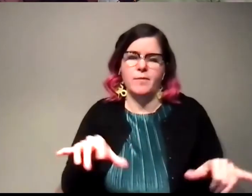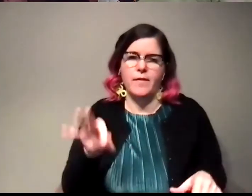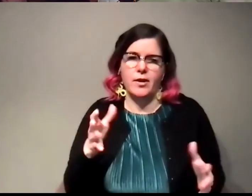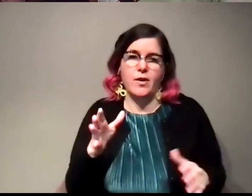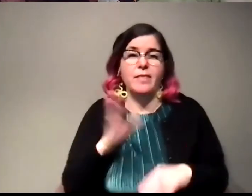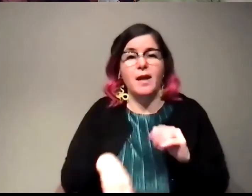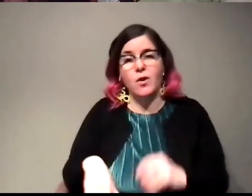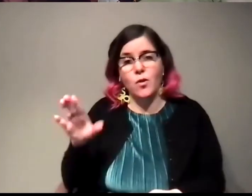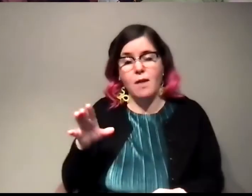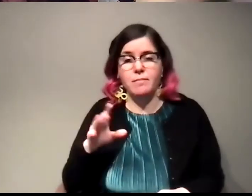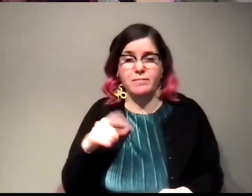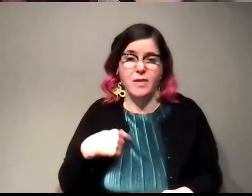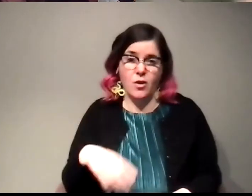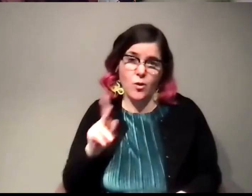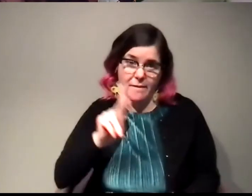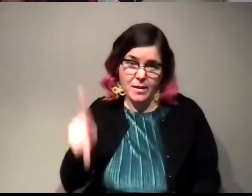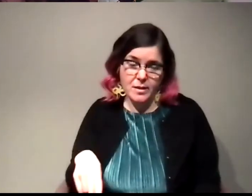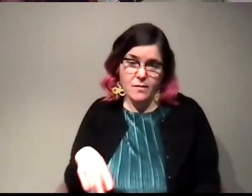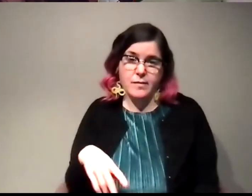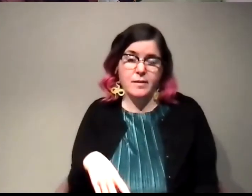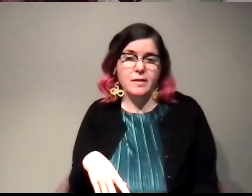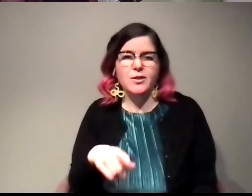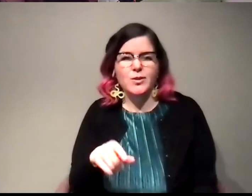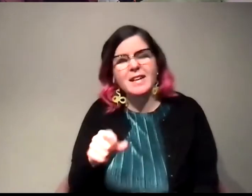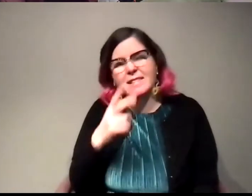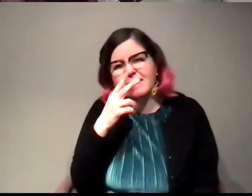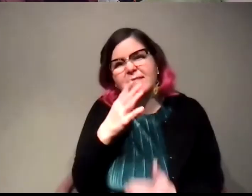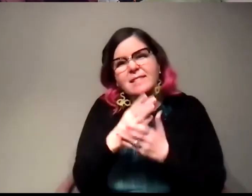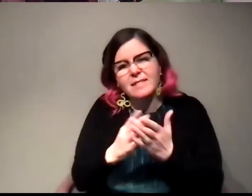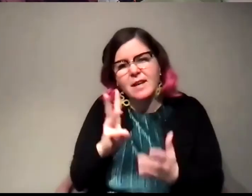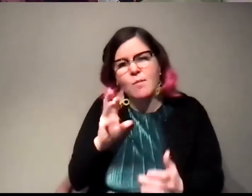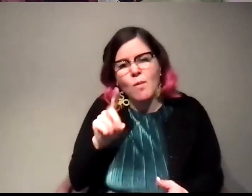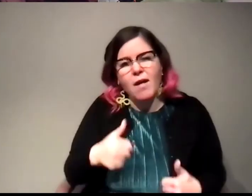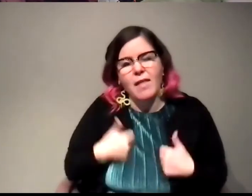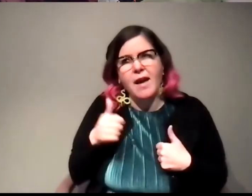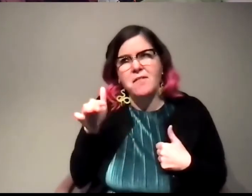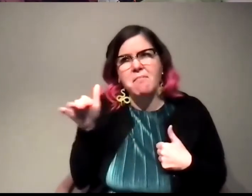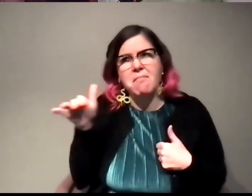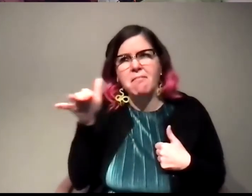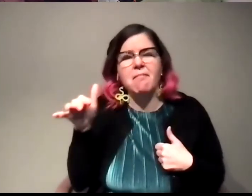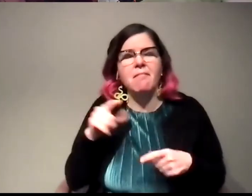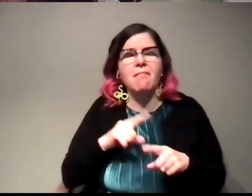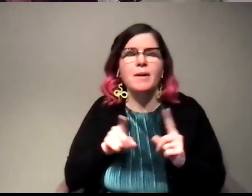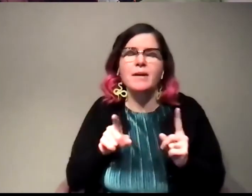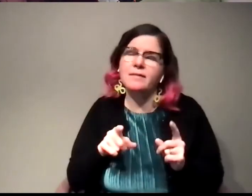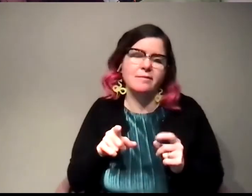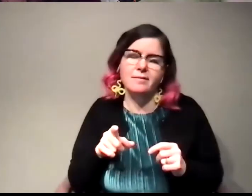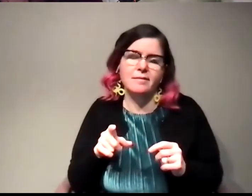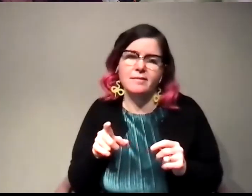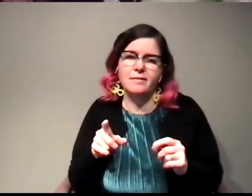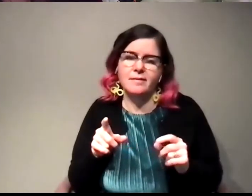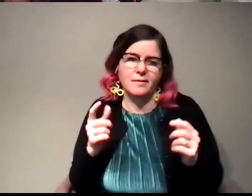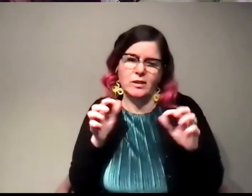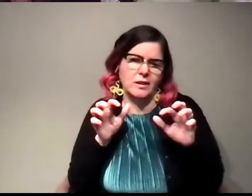up. I actually did grow up in Philadelphia, and you can see some wildlife around there, but it's a lot more in your face here. So